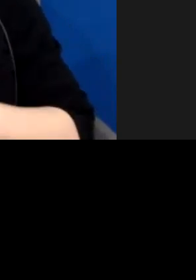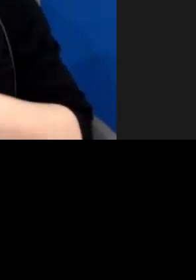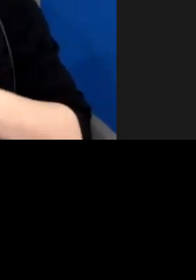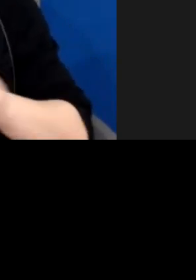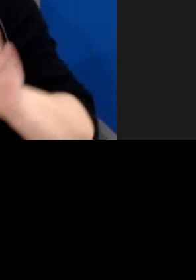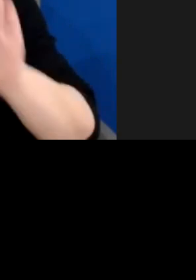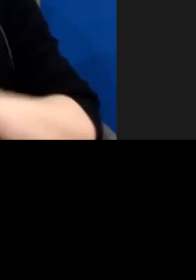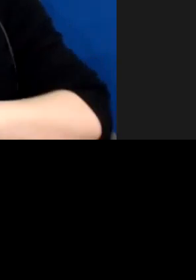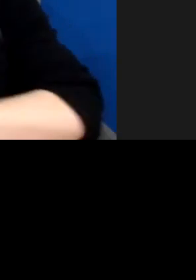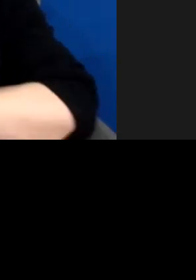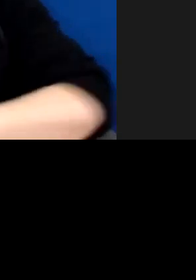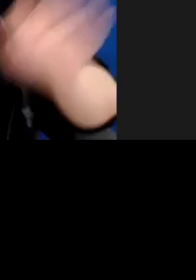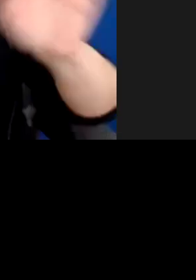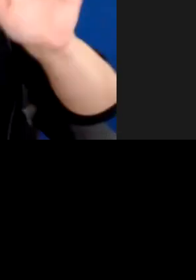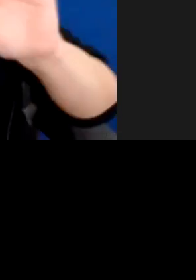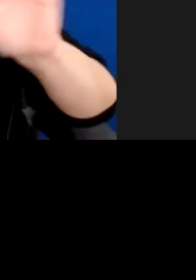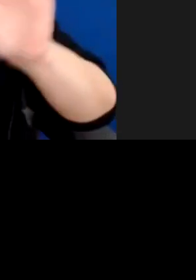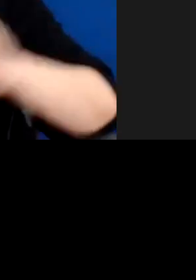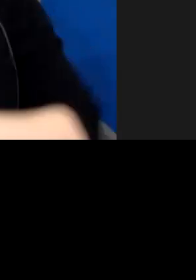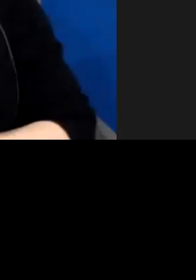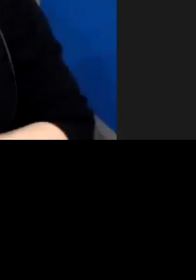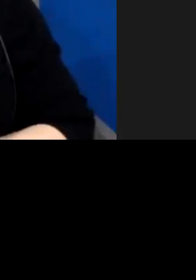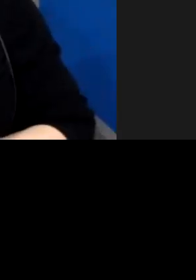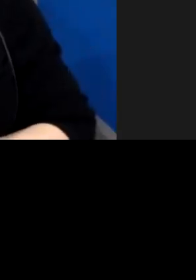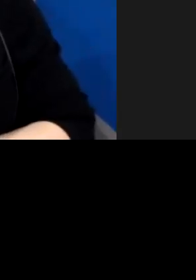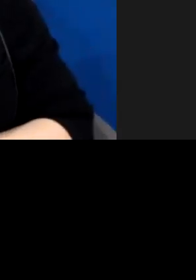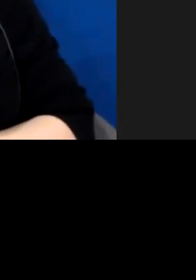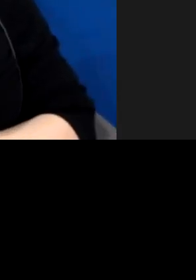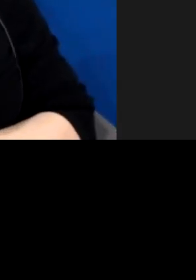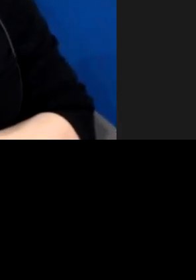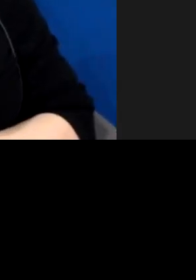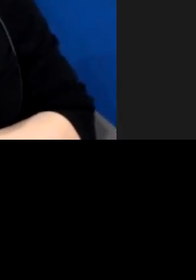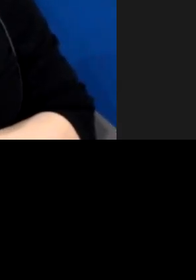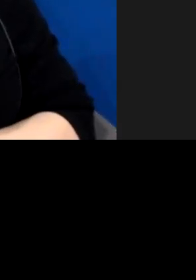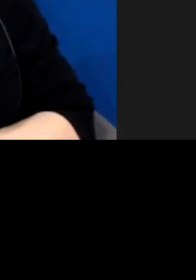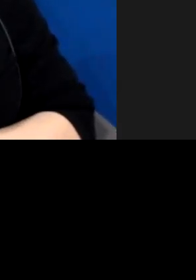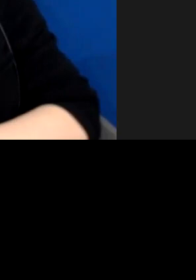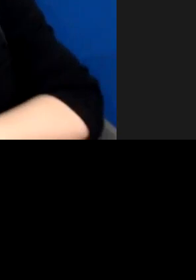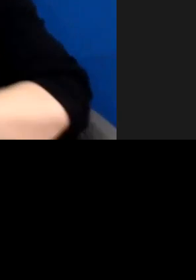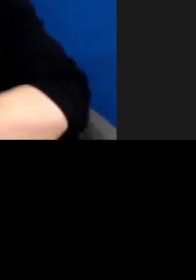good day, everybody. Excellent. Thank you, Thanks, Stacy. everybody. Have a great rest of the day, everyone.